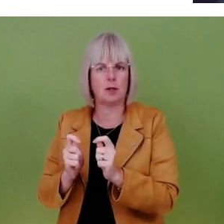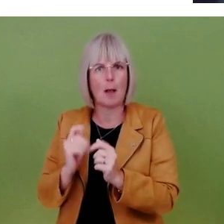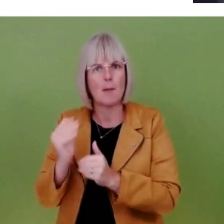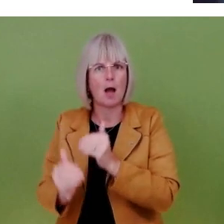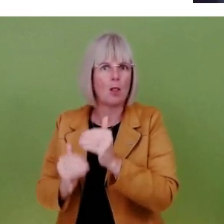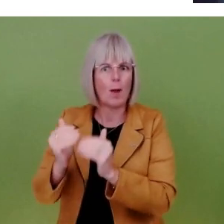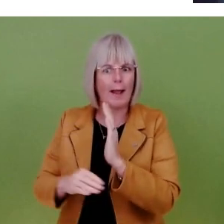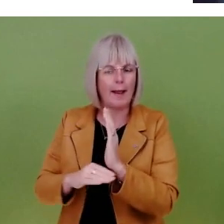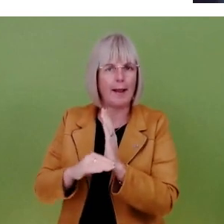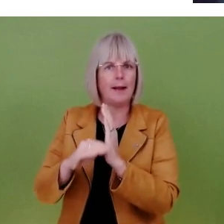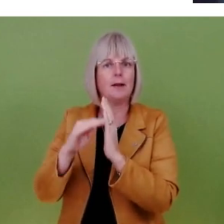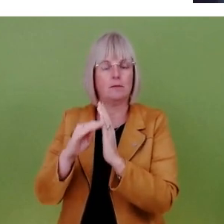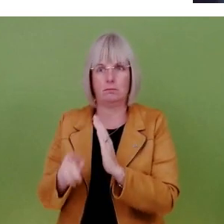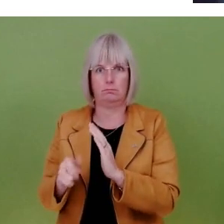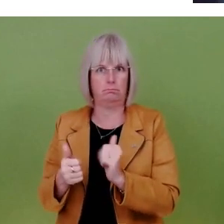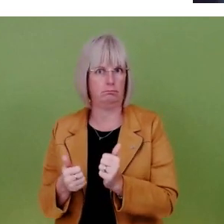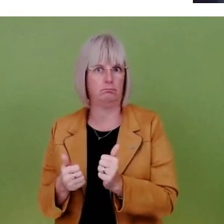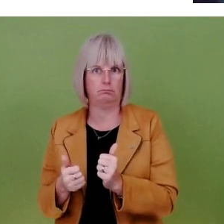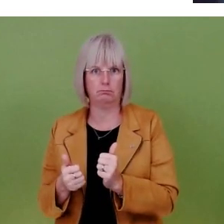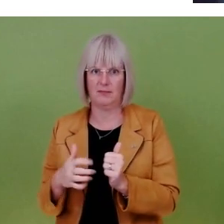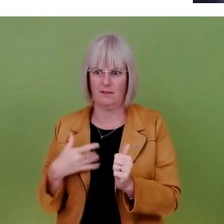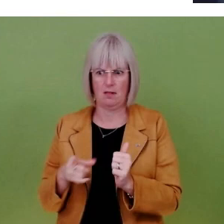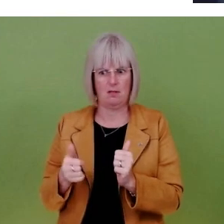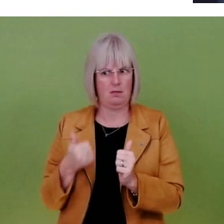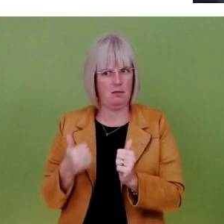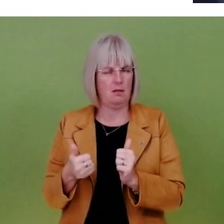really key in terms of progression.